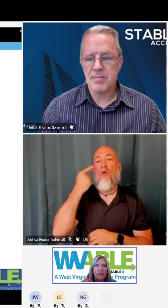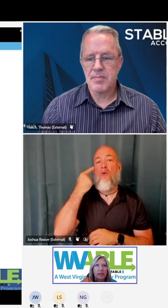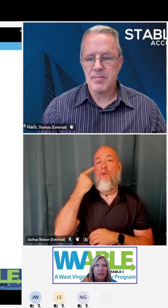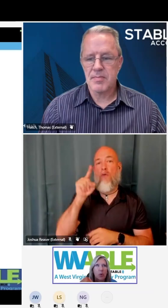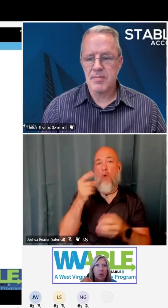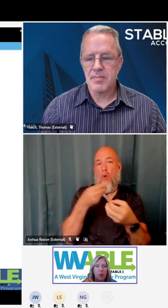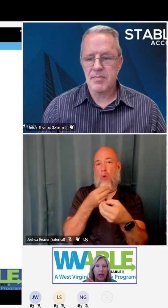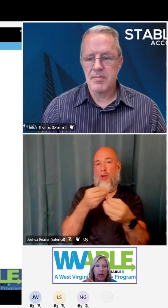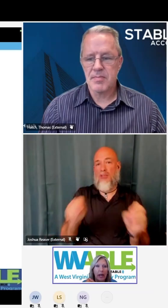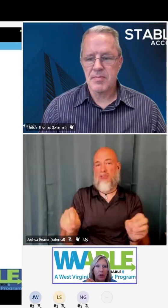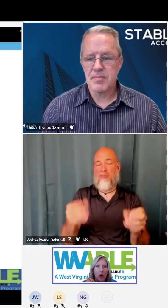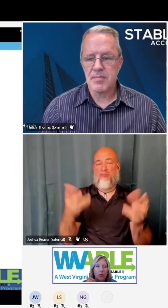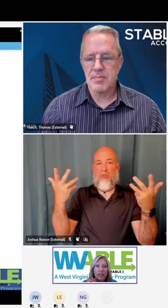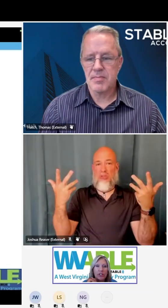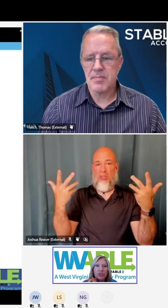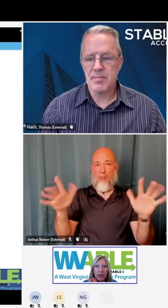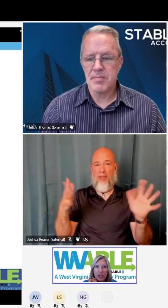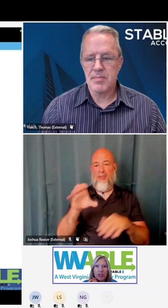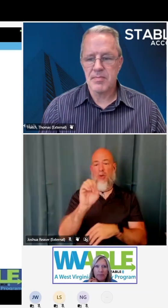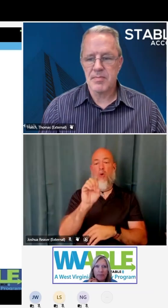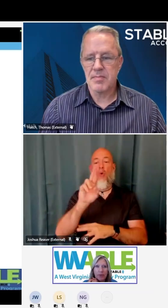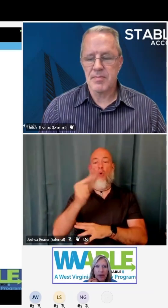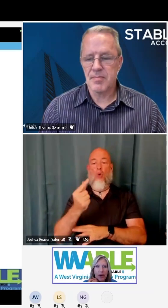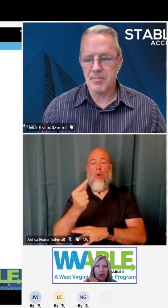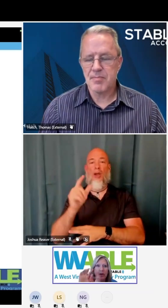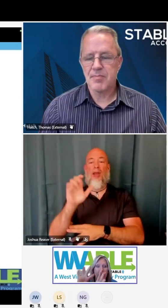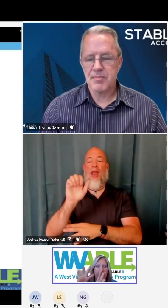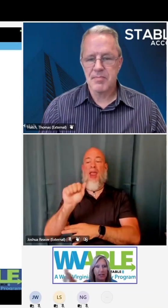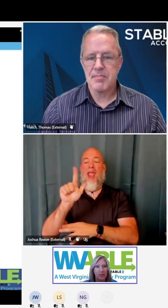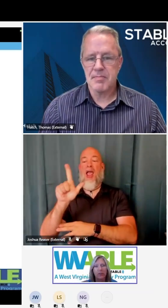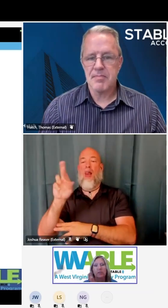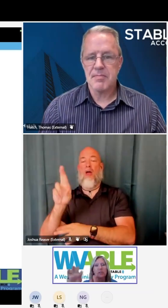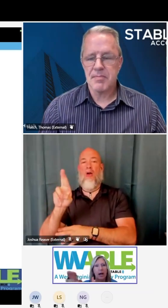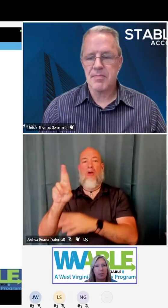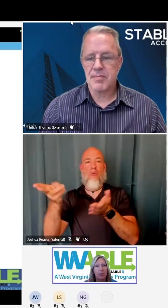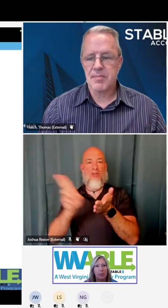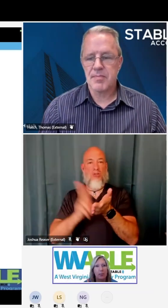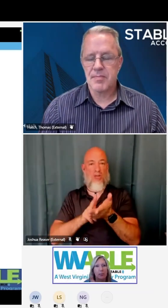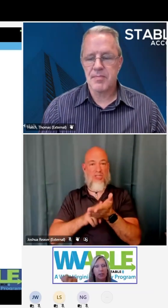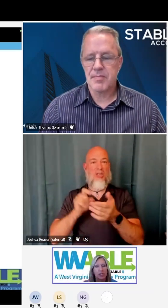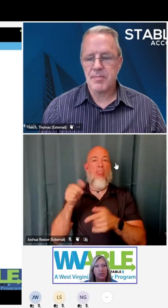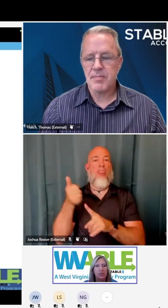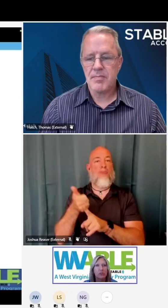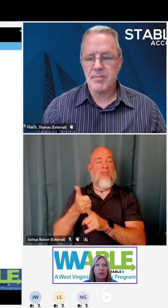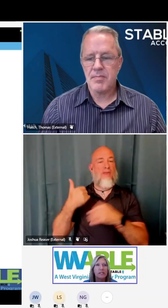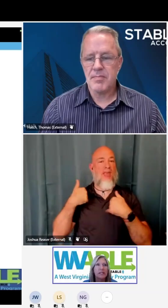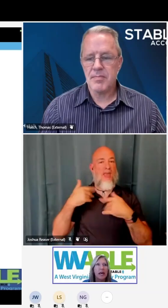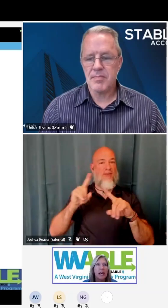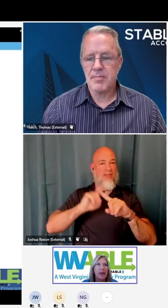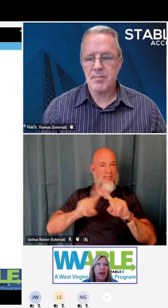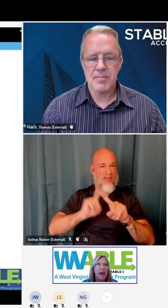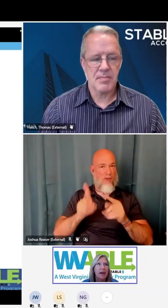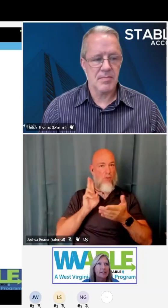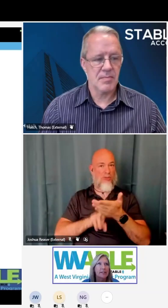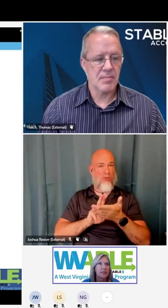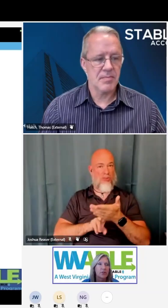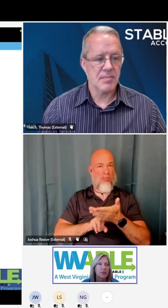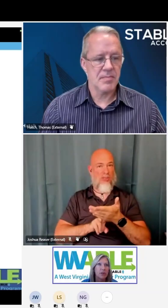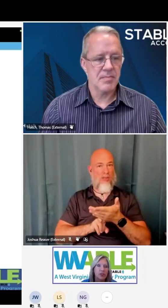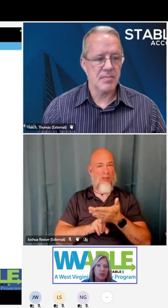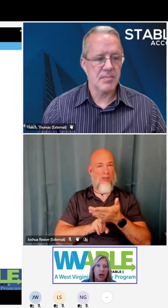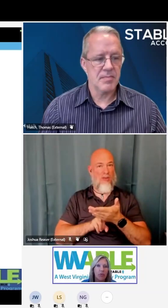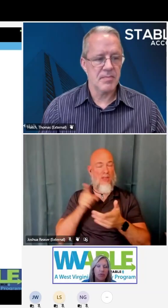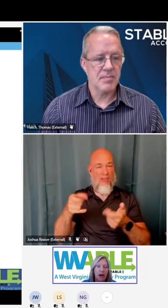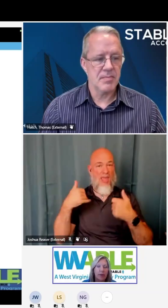have completed the org ALR registration, so they have that different registration piece, they have access